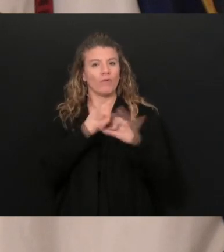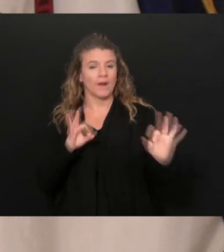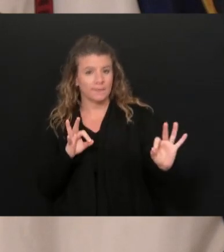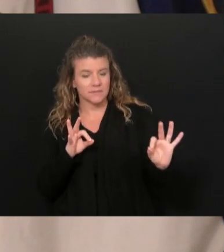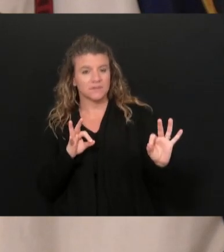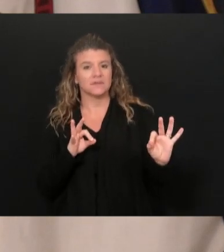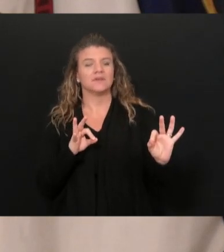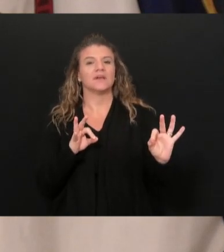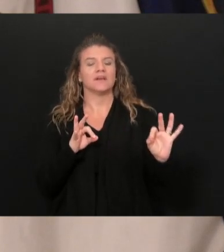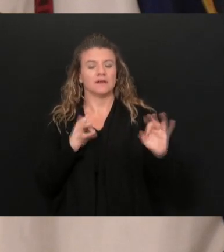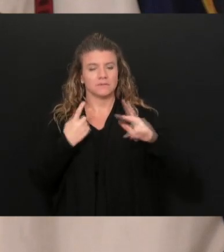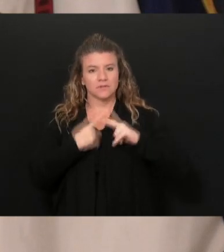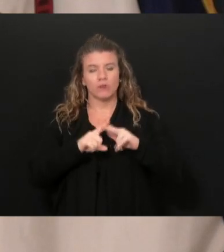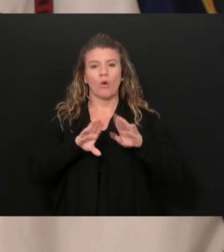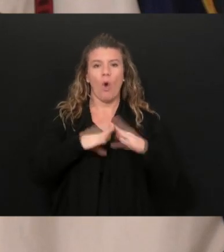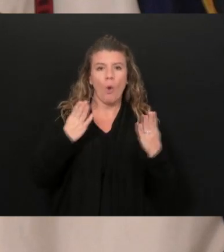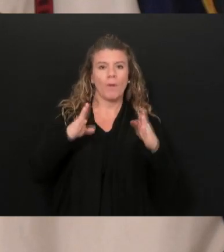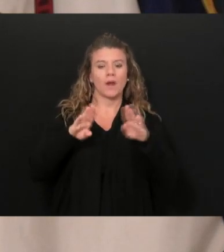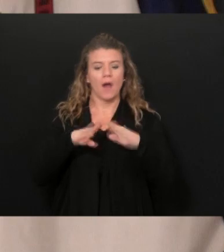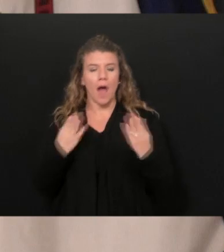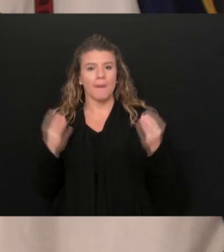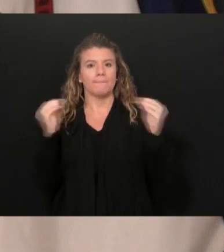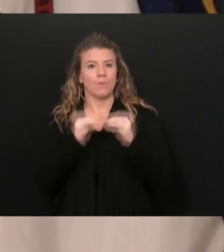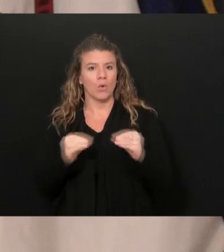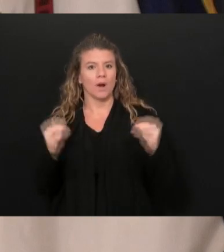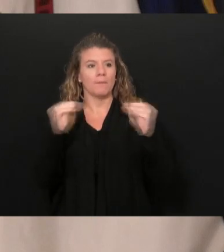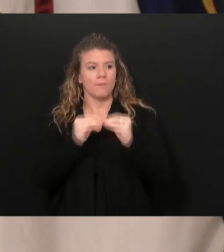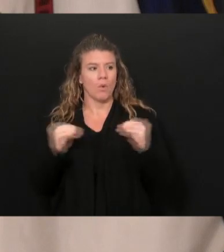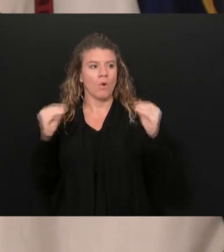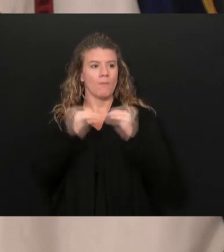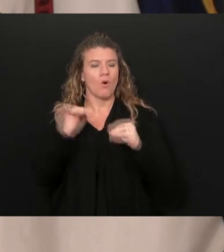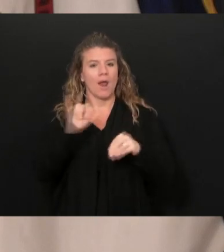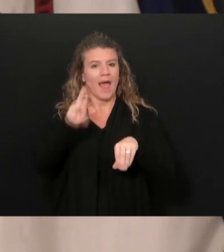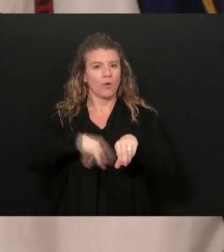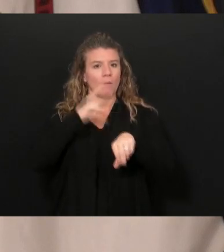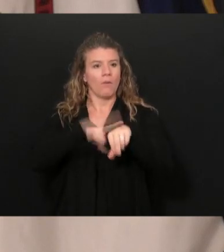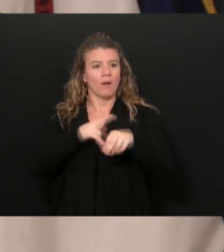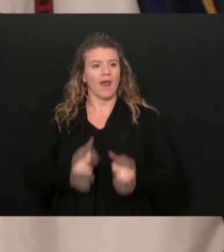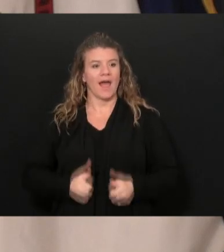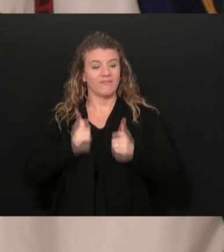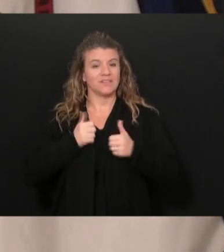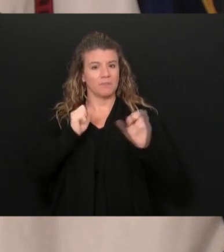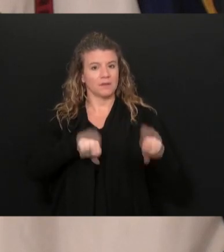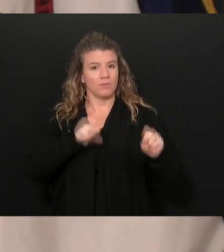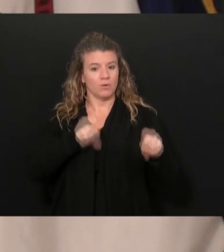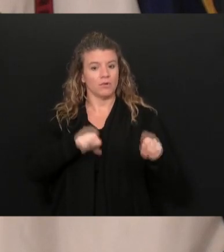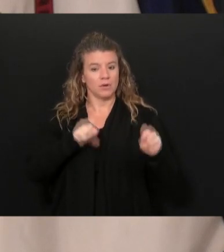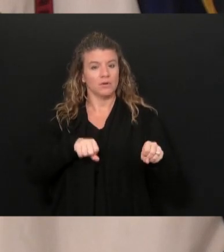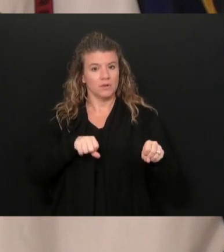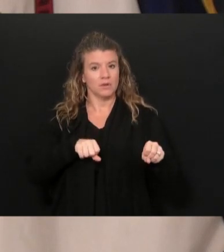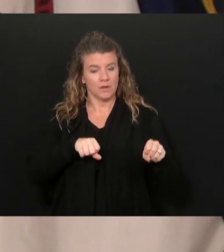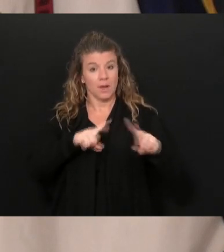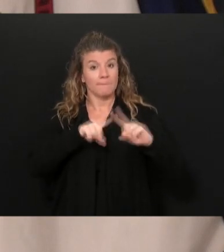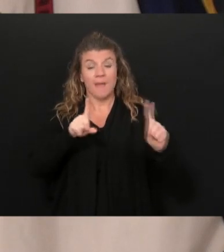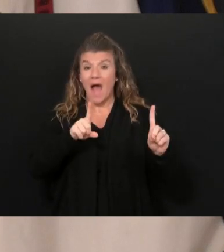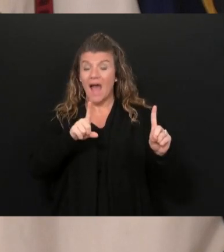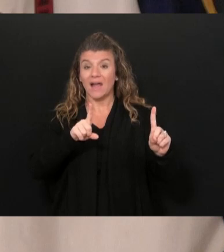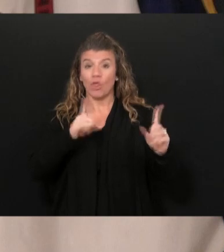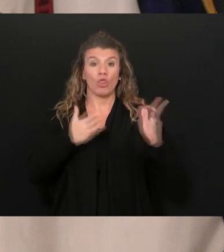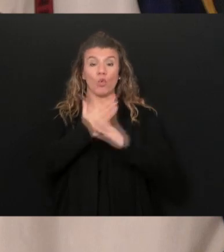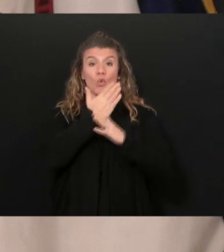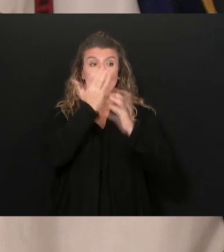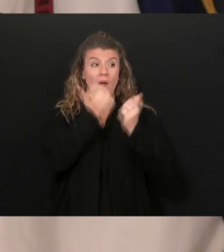and bring back things to a little bit more of a normalcy, that we possibly can. But through all that,